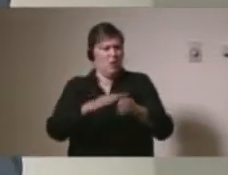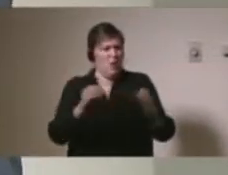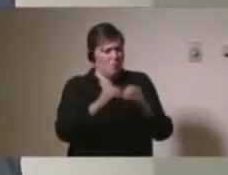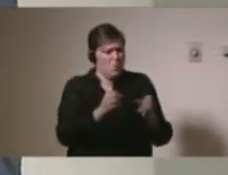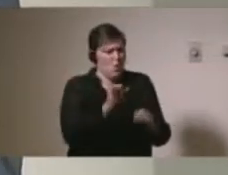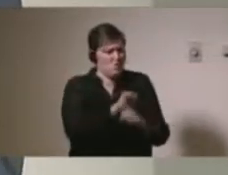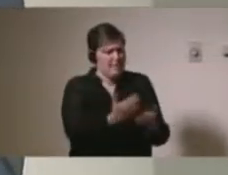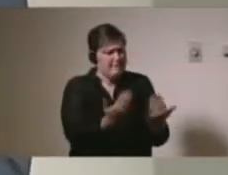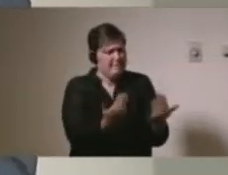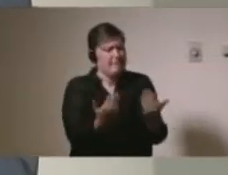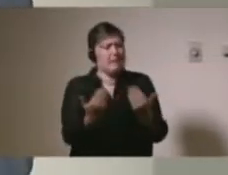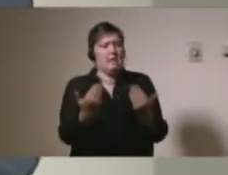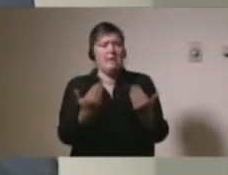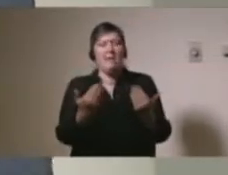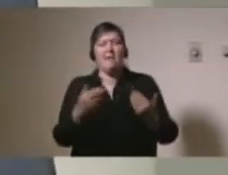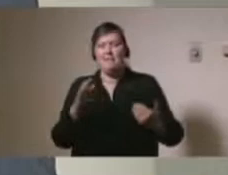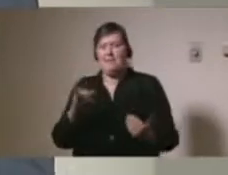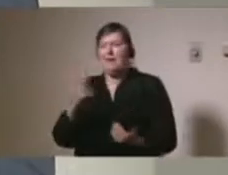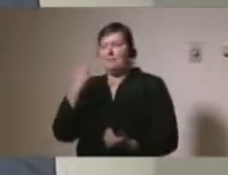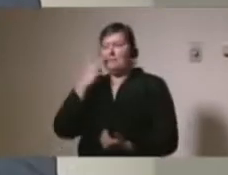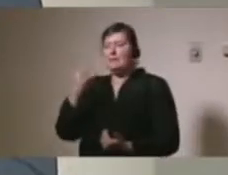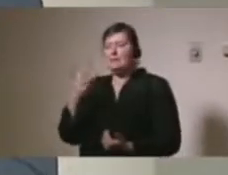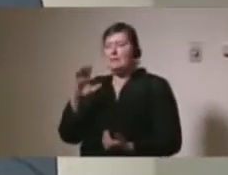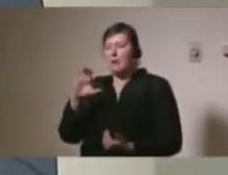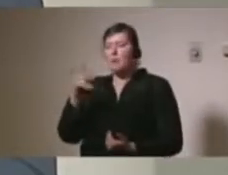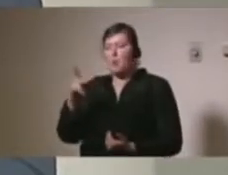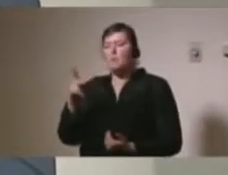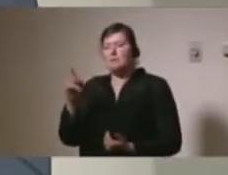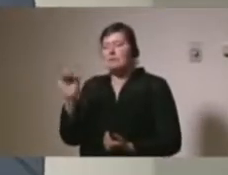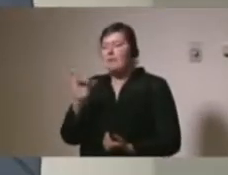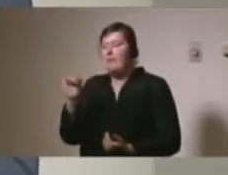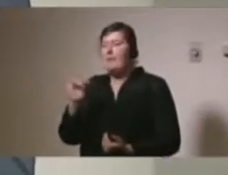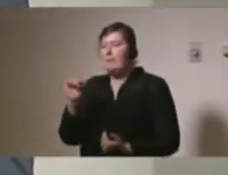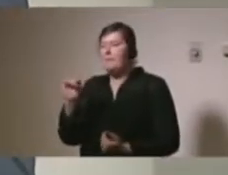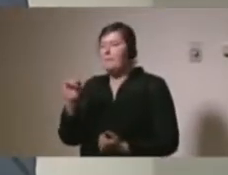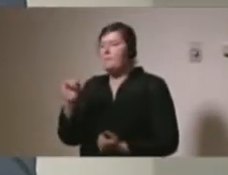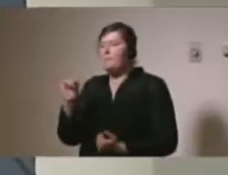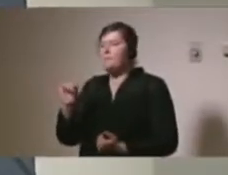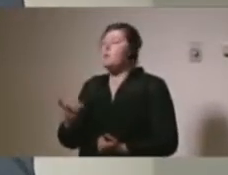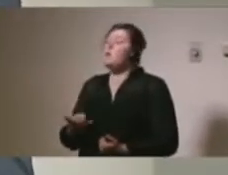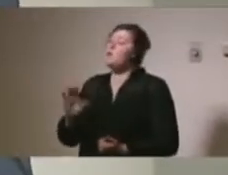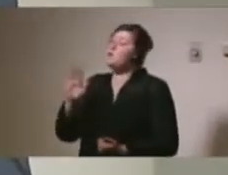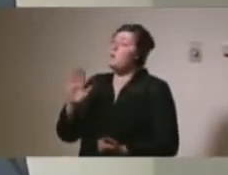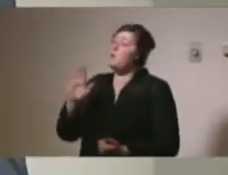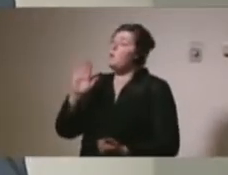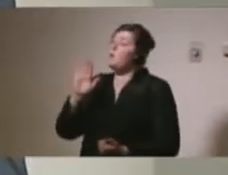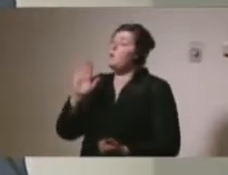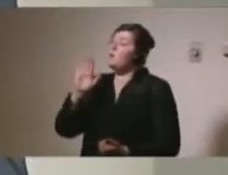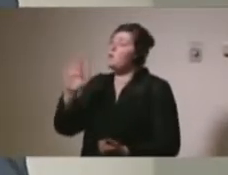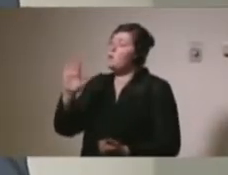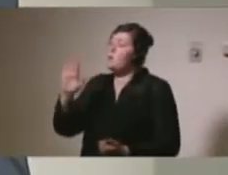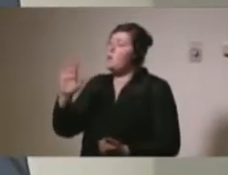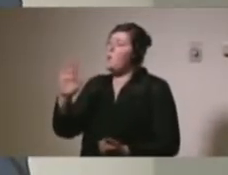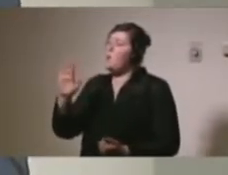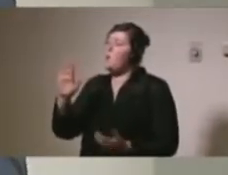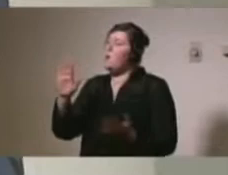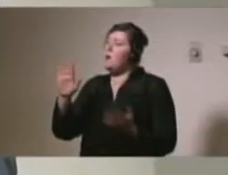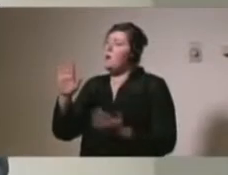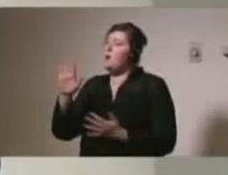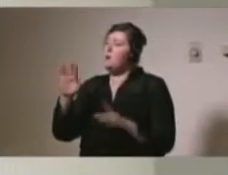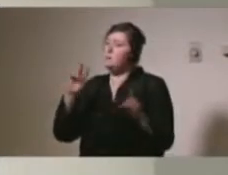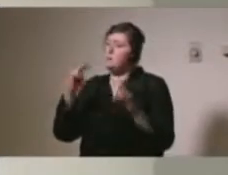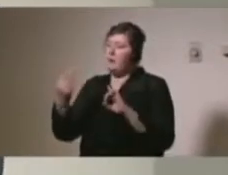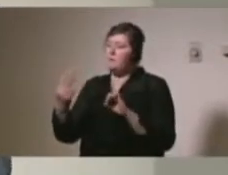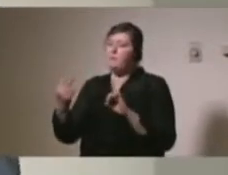that's something that we see as well at Canada Post. But thank you very much for bringing forward that dimension of